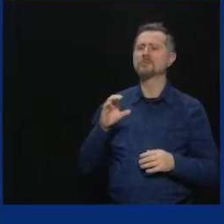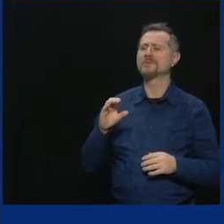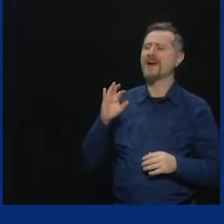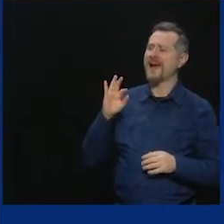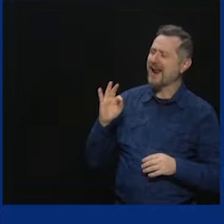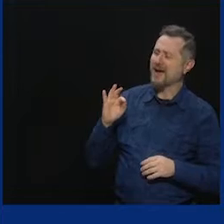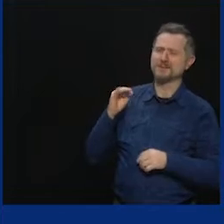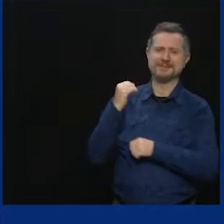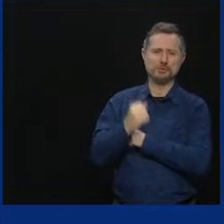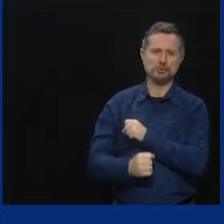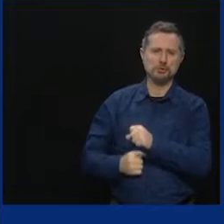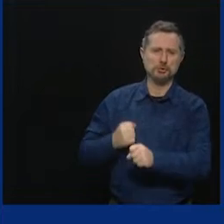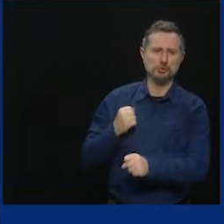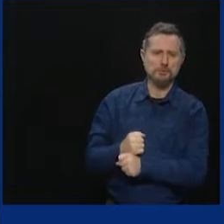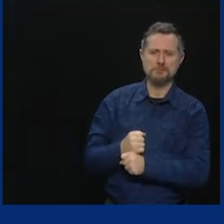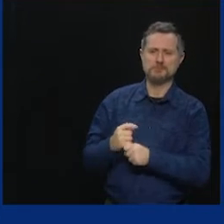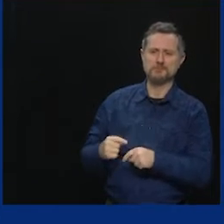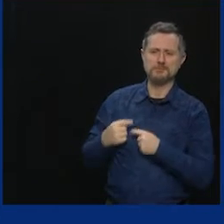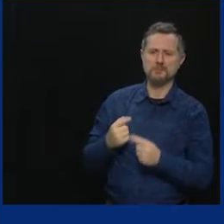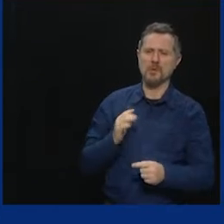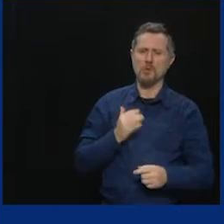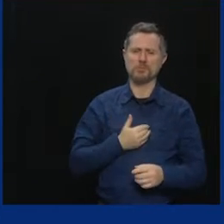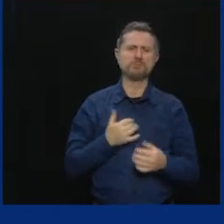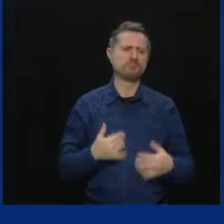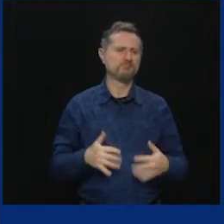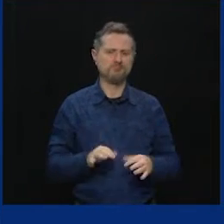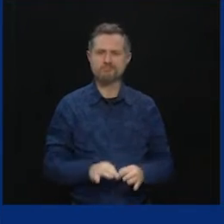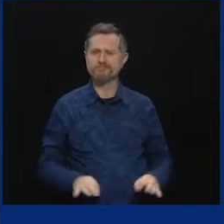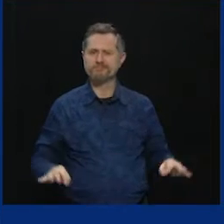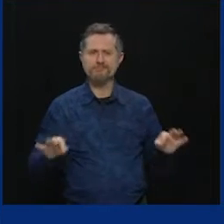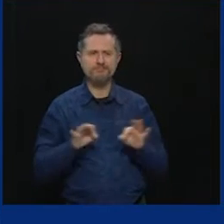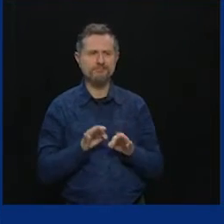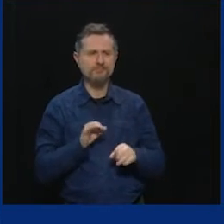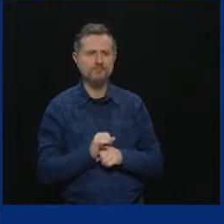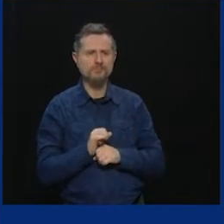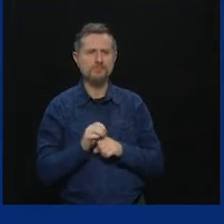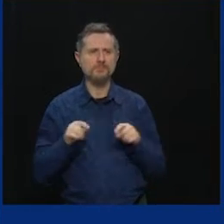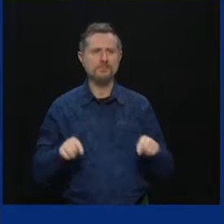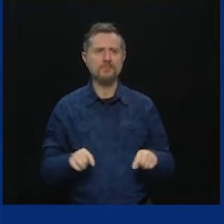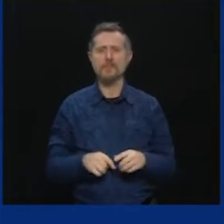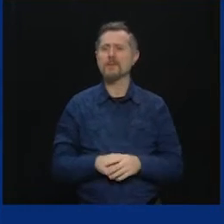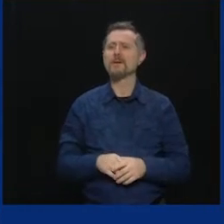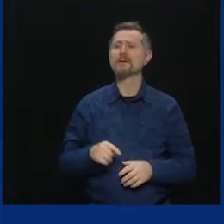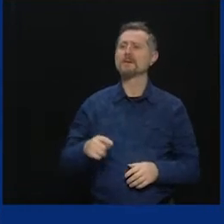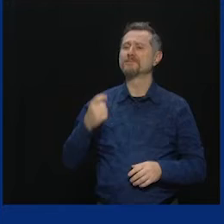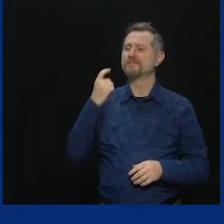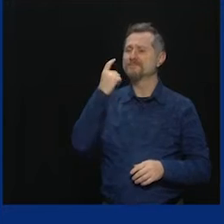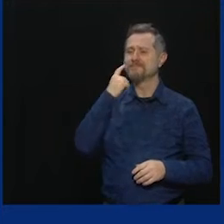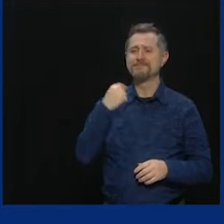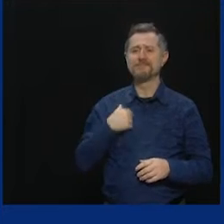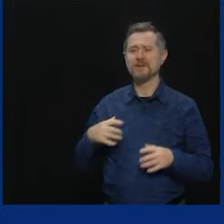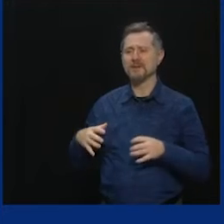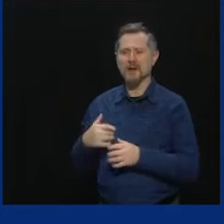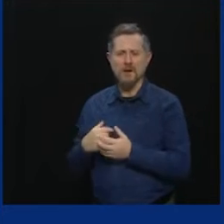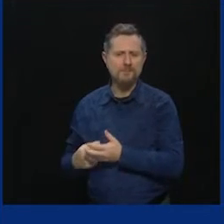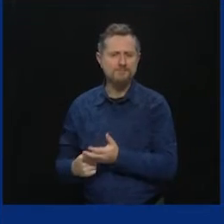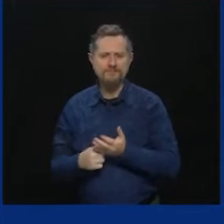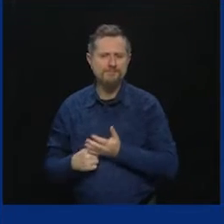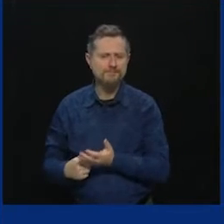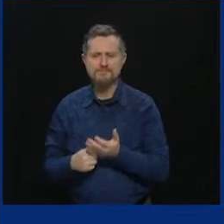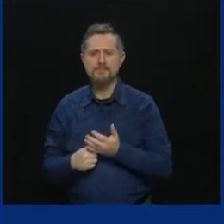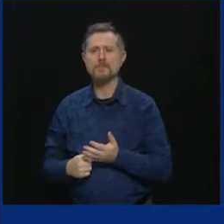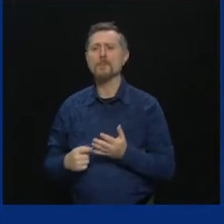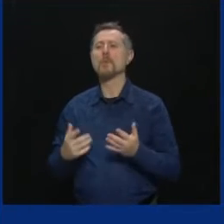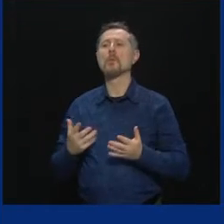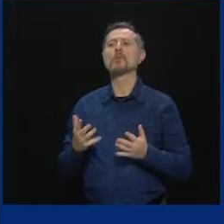The work that we do is important. We were talking backstage that what's really important is what we